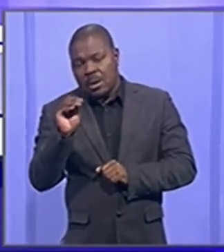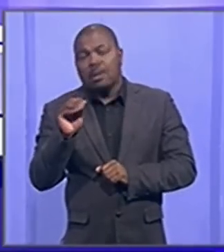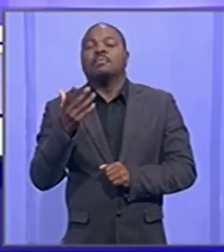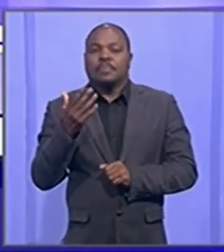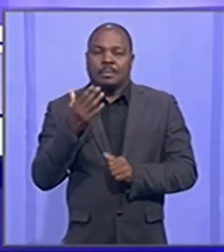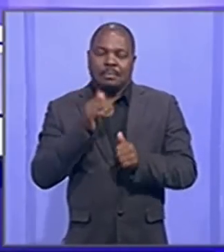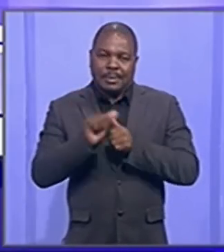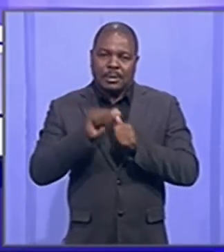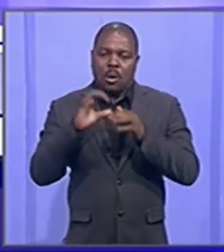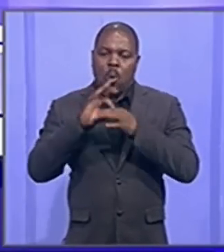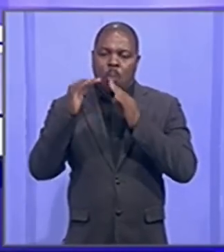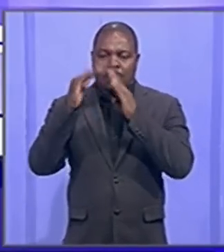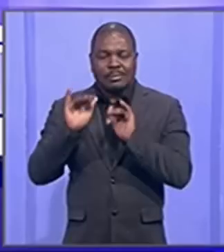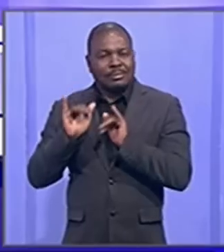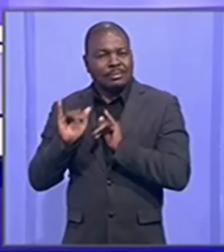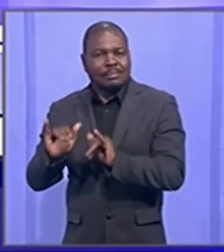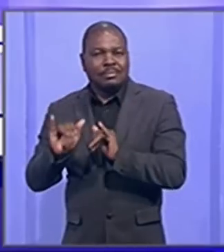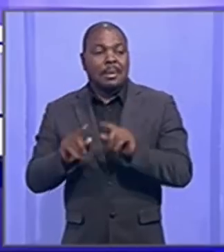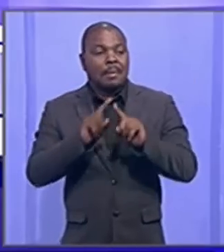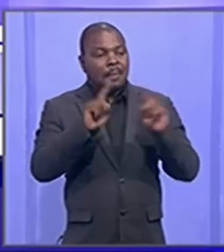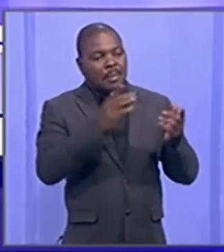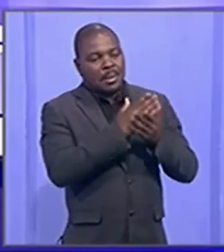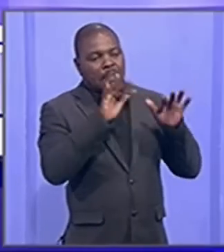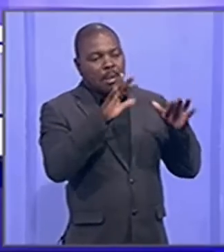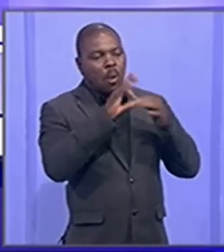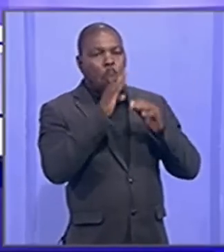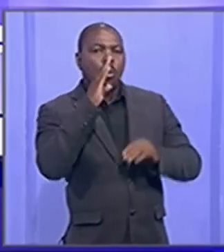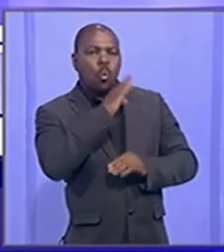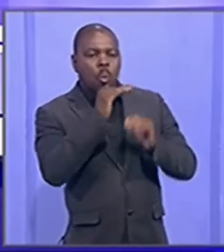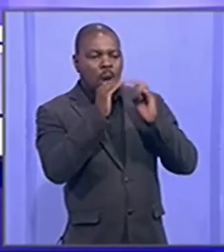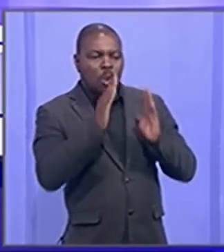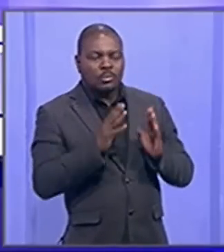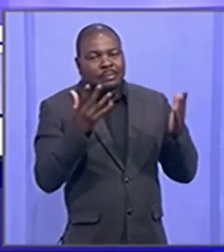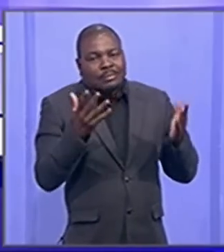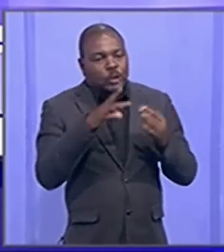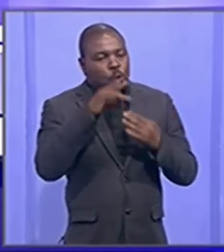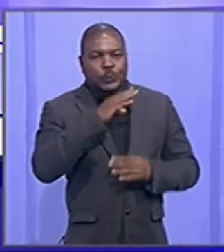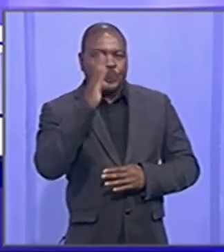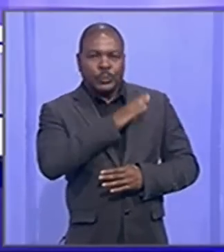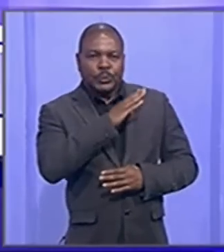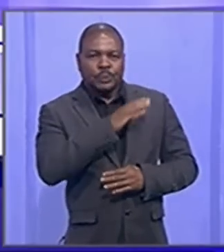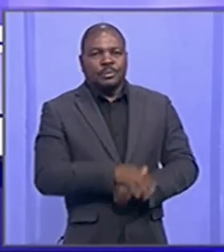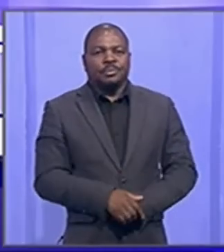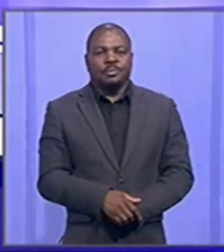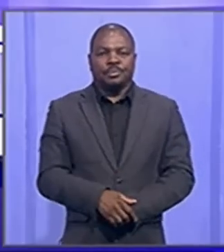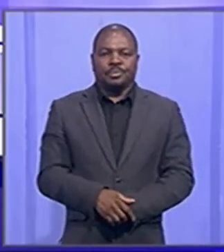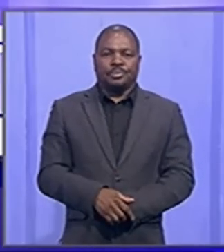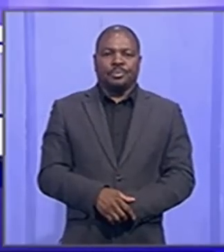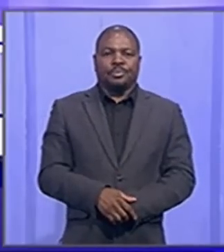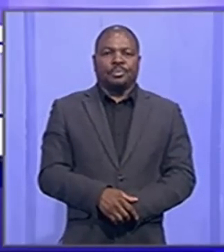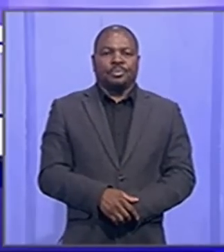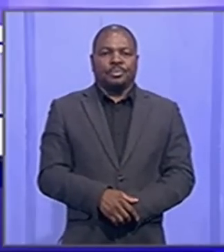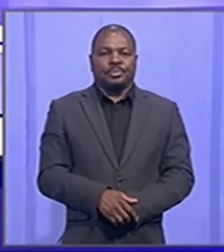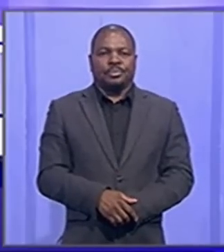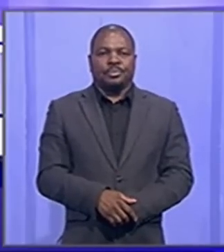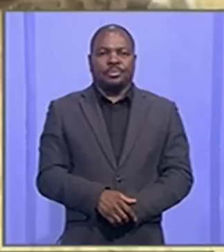marapong go e tswalela ka dintlong le ge go le bjalo bao ba hlokago magae ga bana kgetho ya go dula ka magaeng ka ge ba sena le ona.